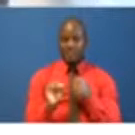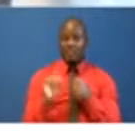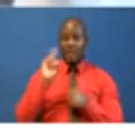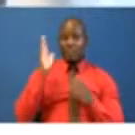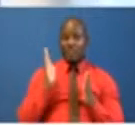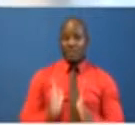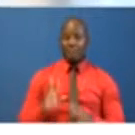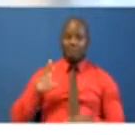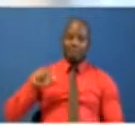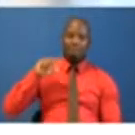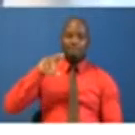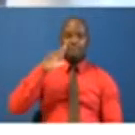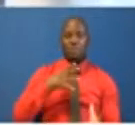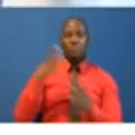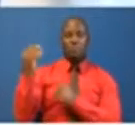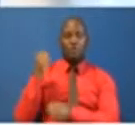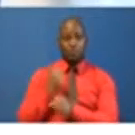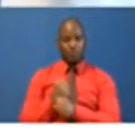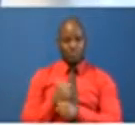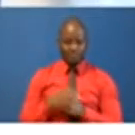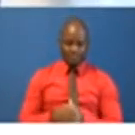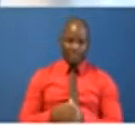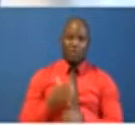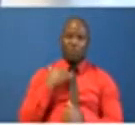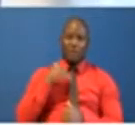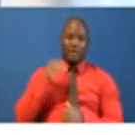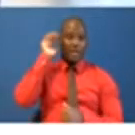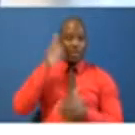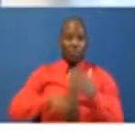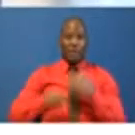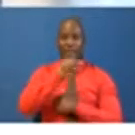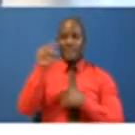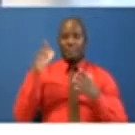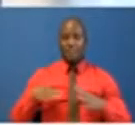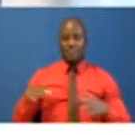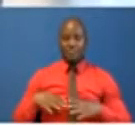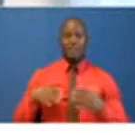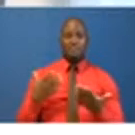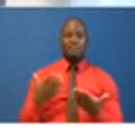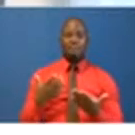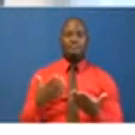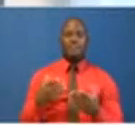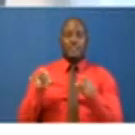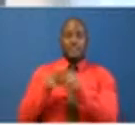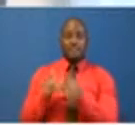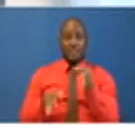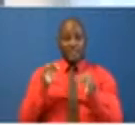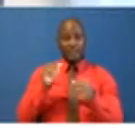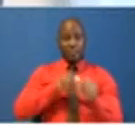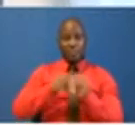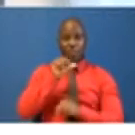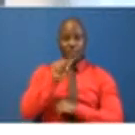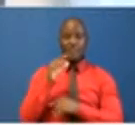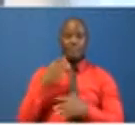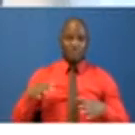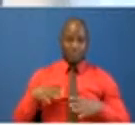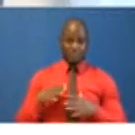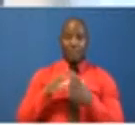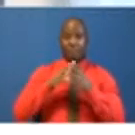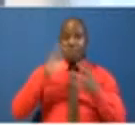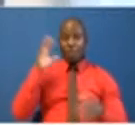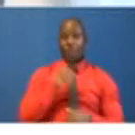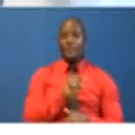of europeans walk to work i want to to hear what the candidates are suggesting about these people they are the